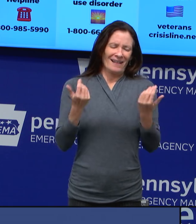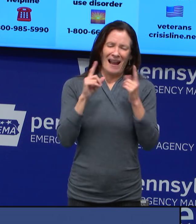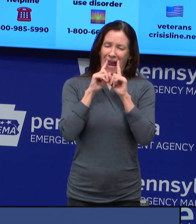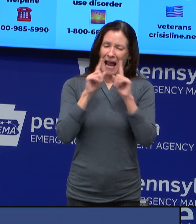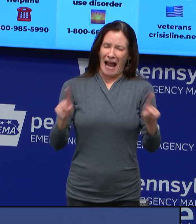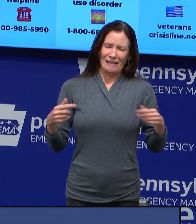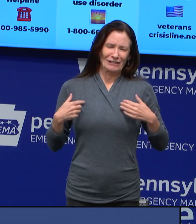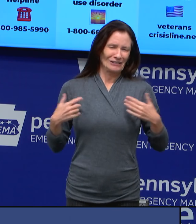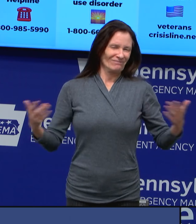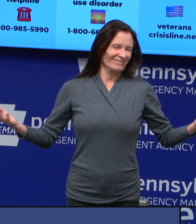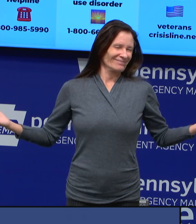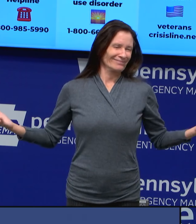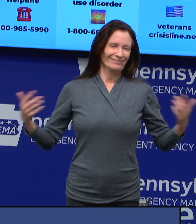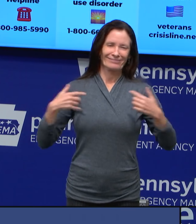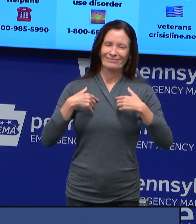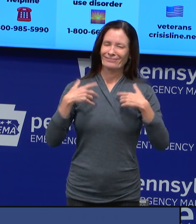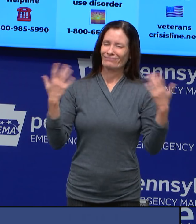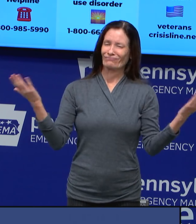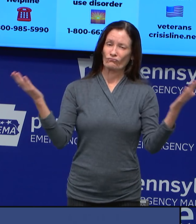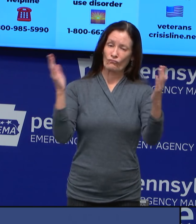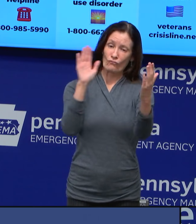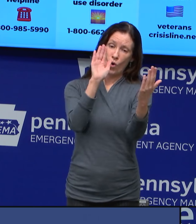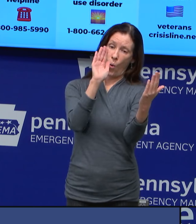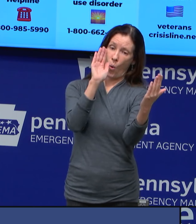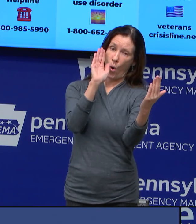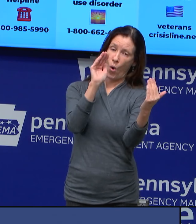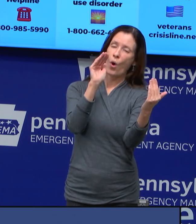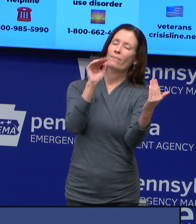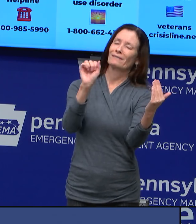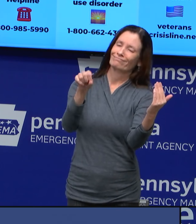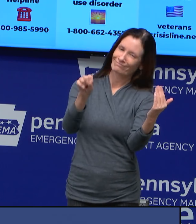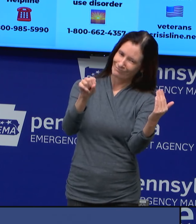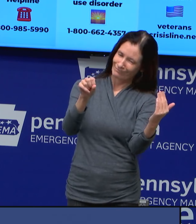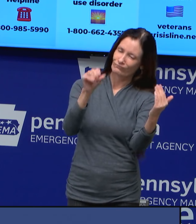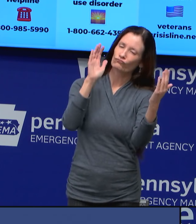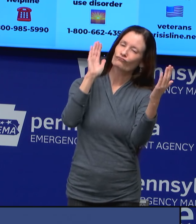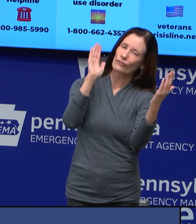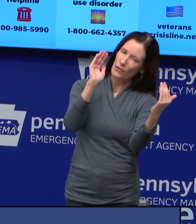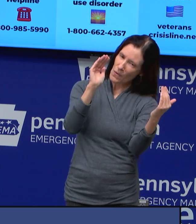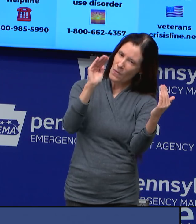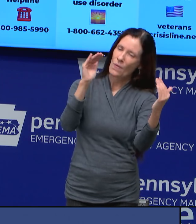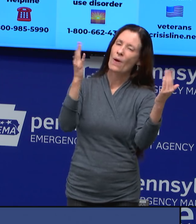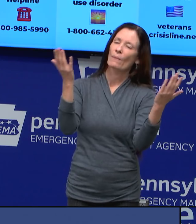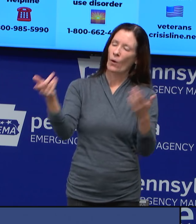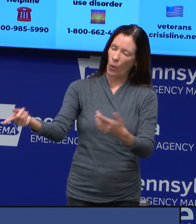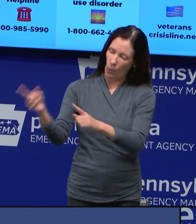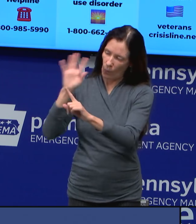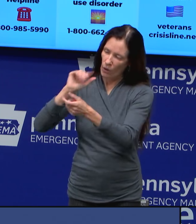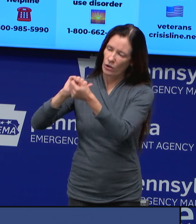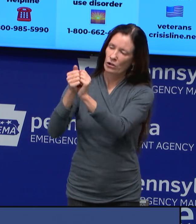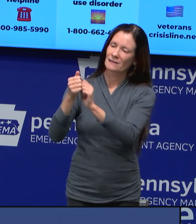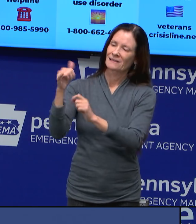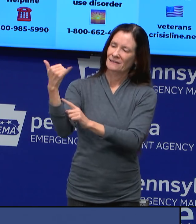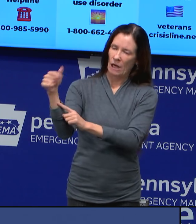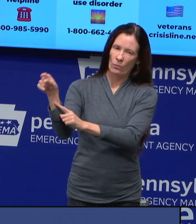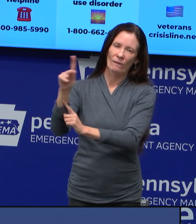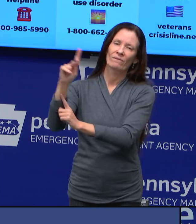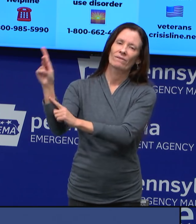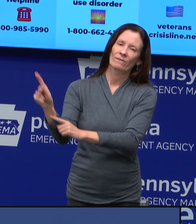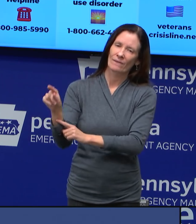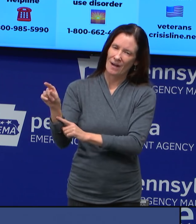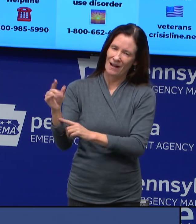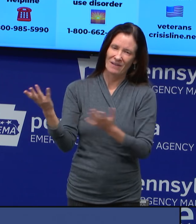future that Philadelphia will be able to go from red to yellow. But as Dr. Fauci says, the virus determines